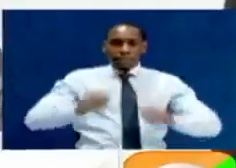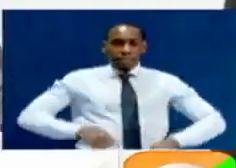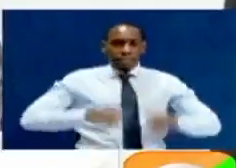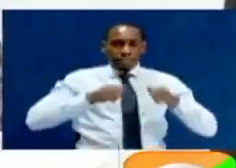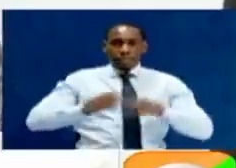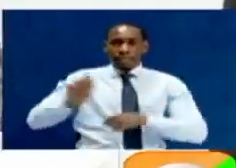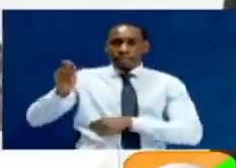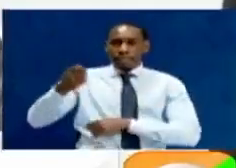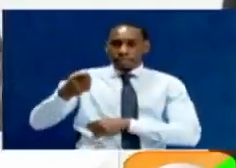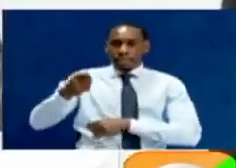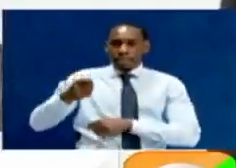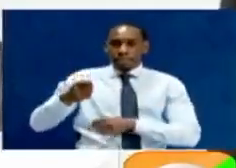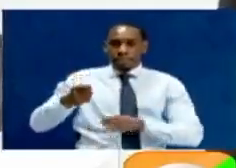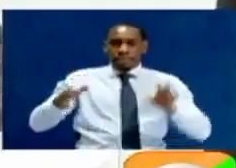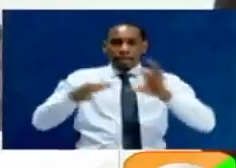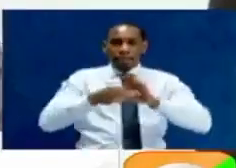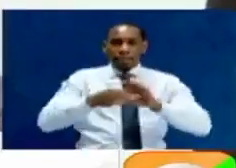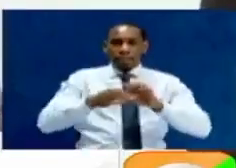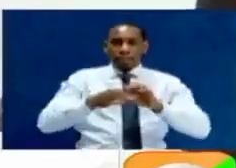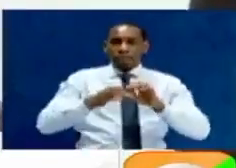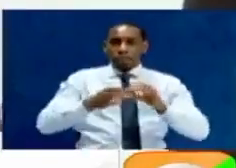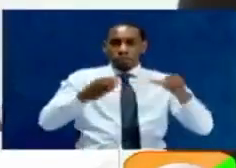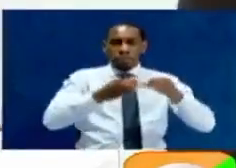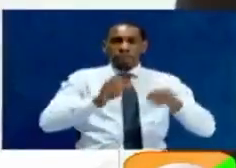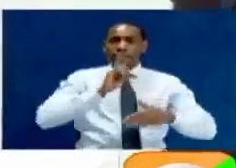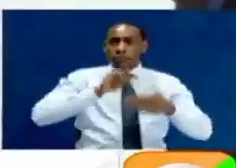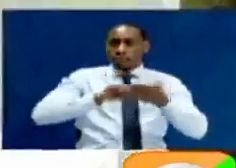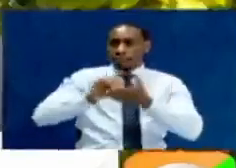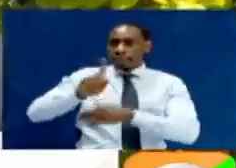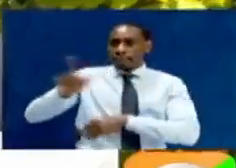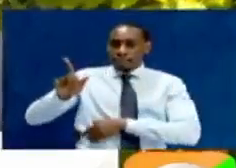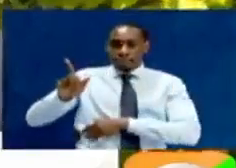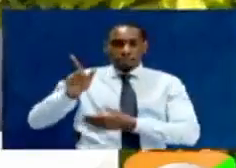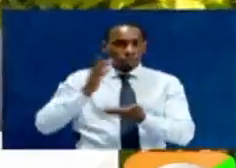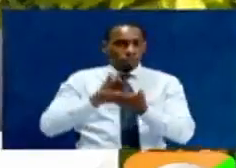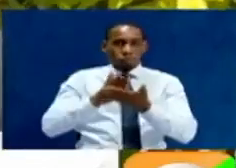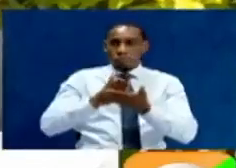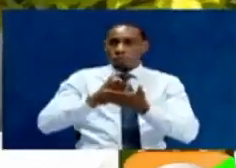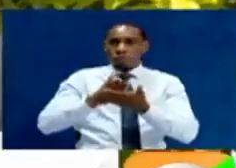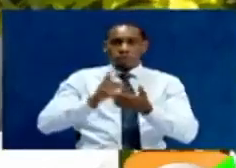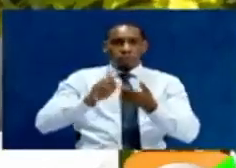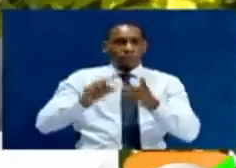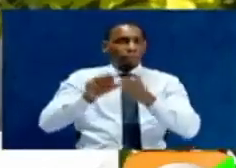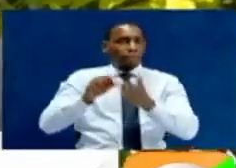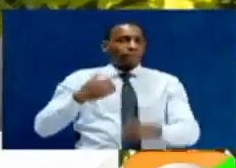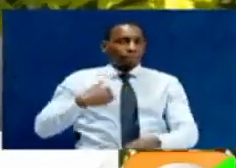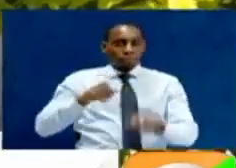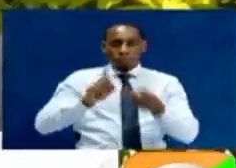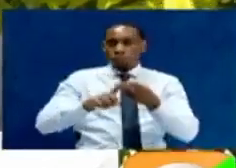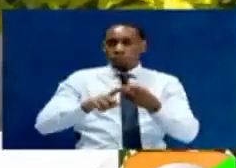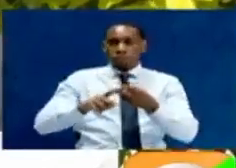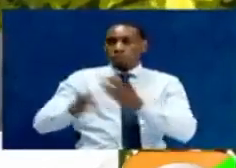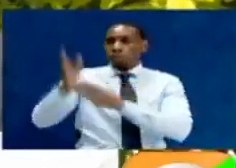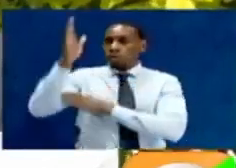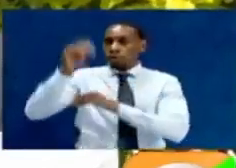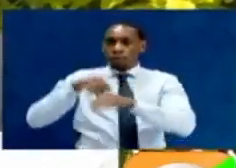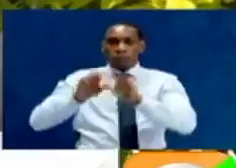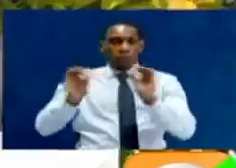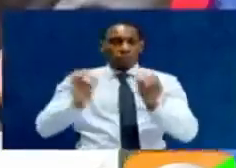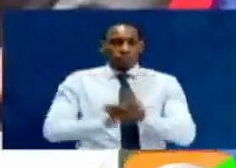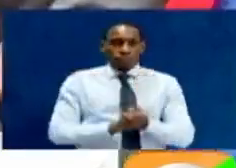of the Kenya Evangelical Alliance, Bishop Kefa Umae, says the bill's connotations are not only problematic but ungodly.